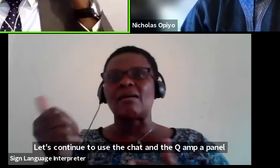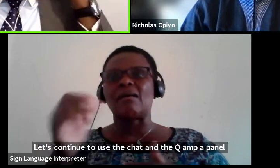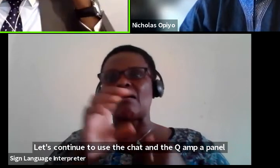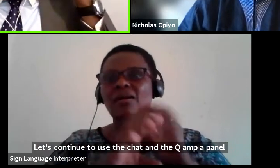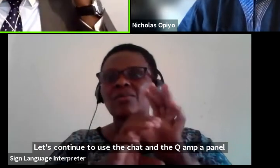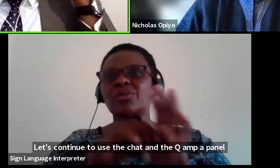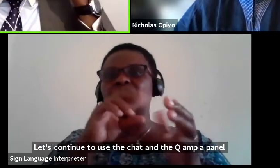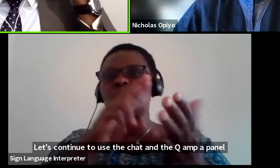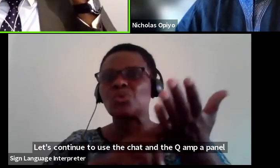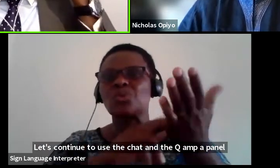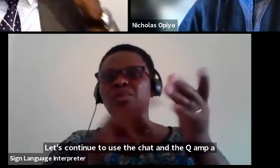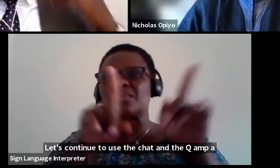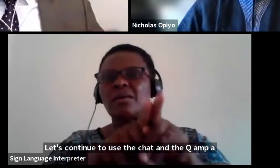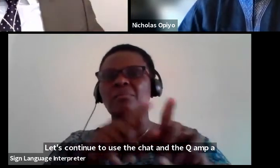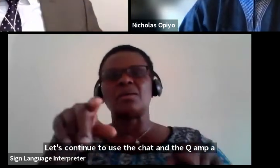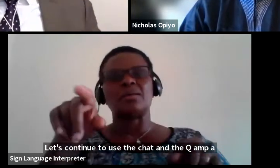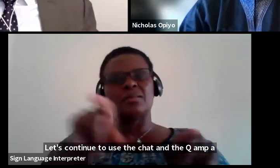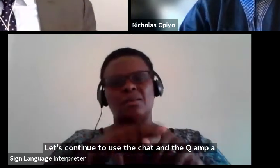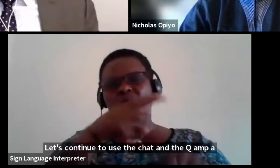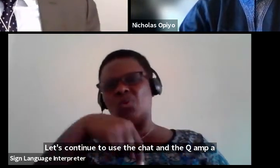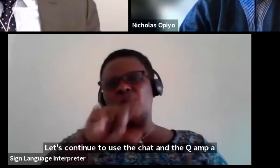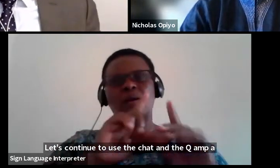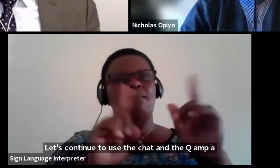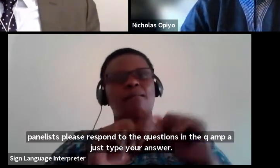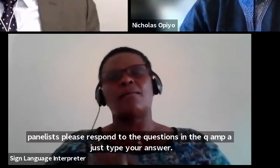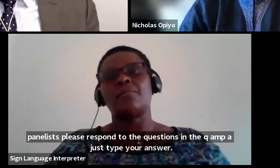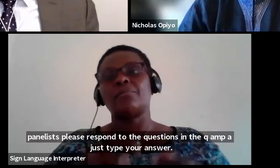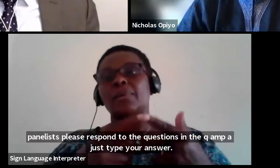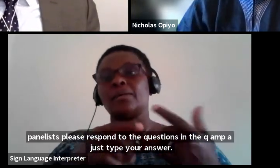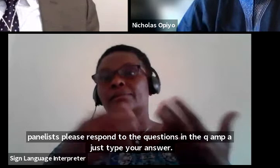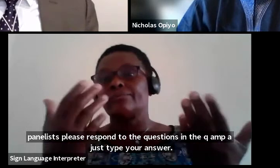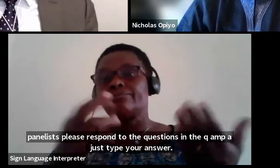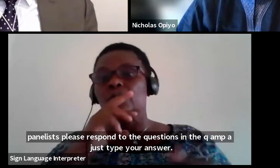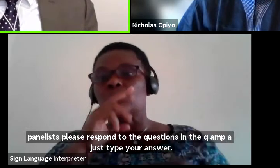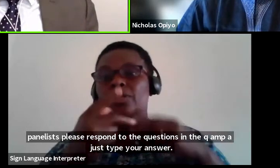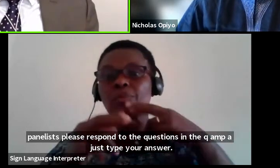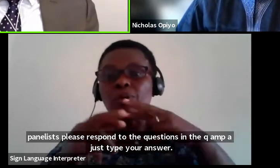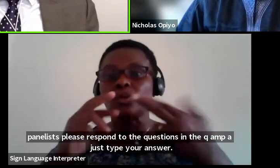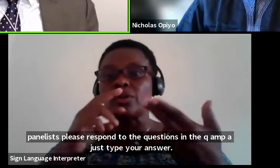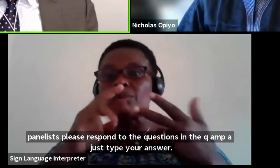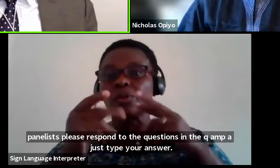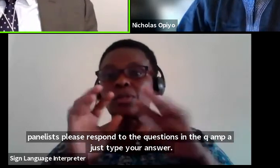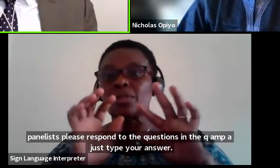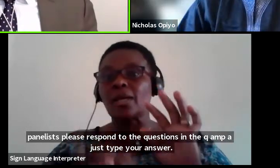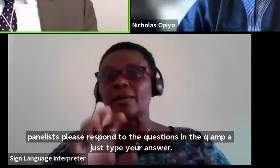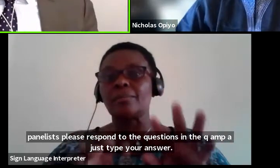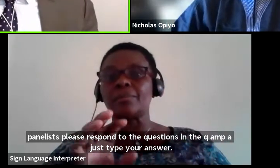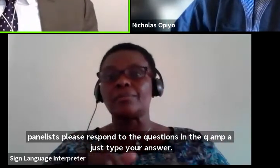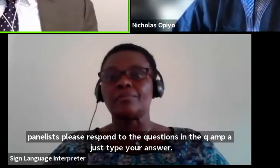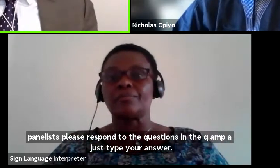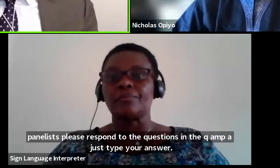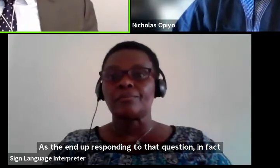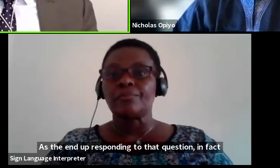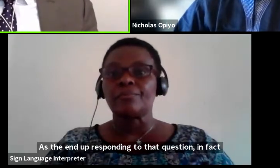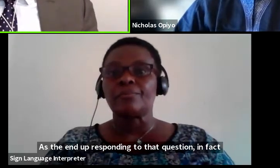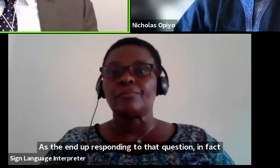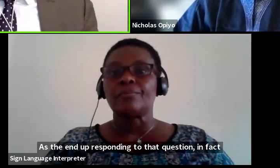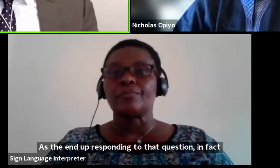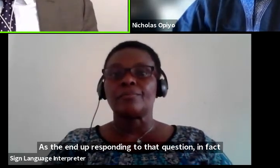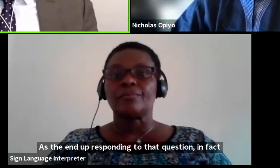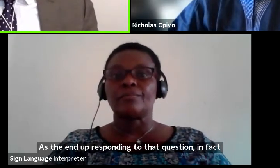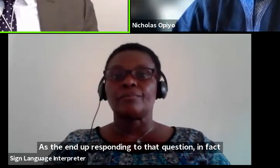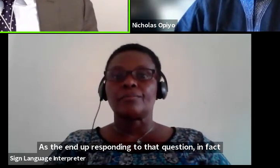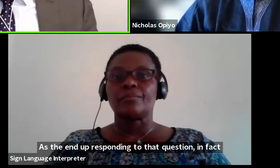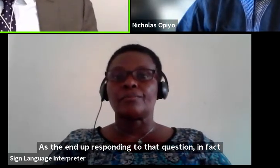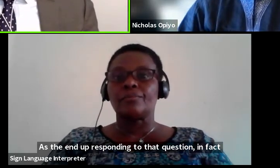to the questions in the Q&A. Just type your answer, and thank you very much, Ziada, for responding to that question. In fact, as we come to the